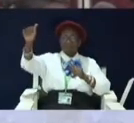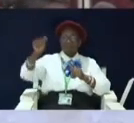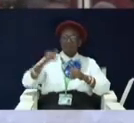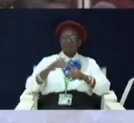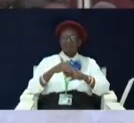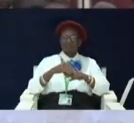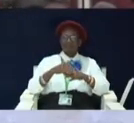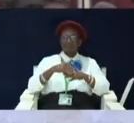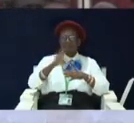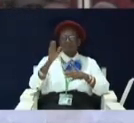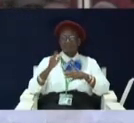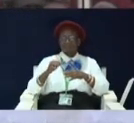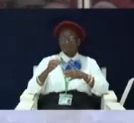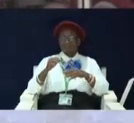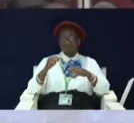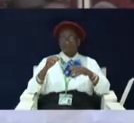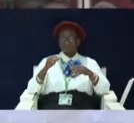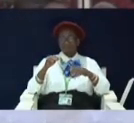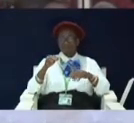Please